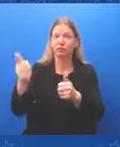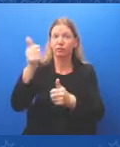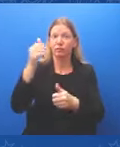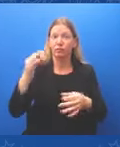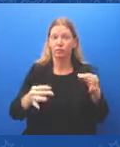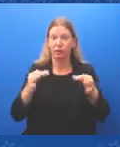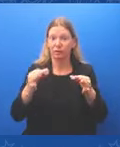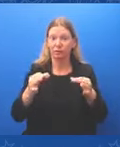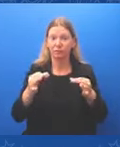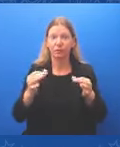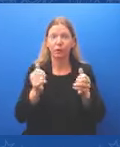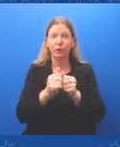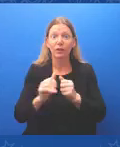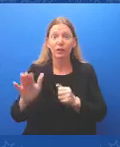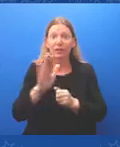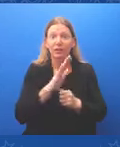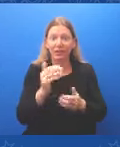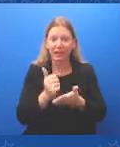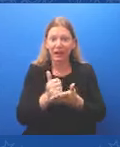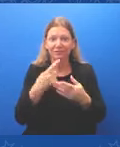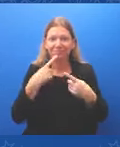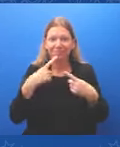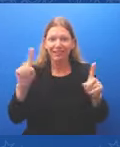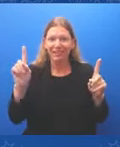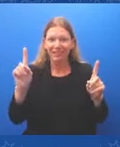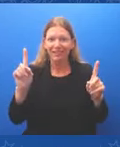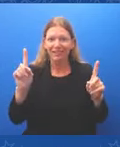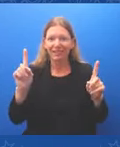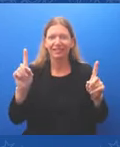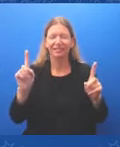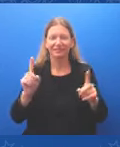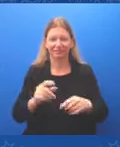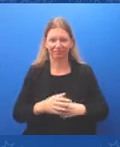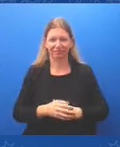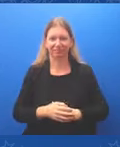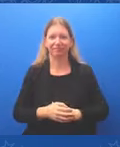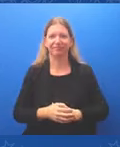yes. Justice Ketanji Brown Jackson.